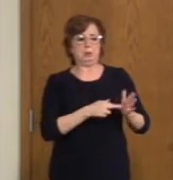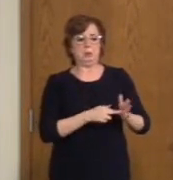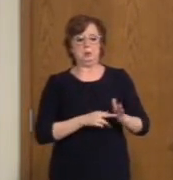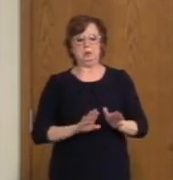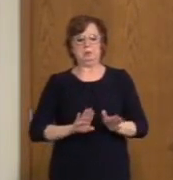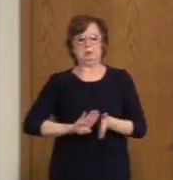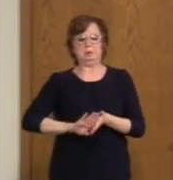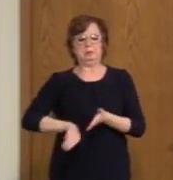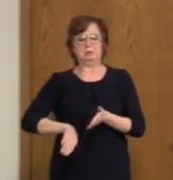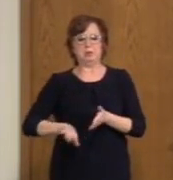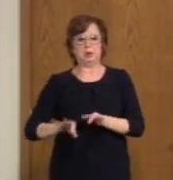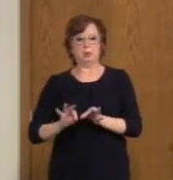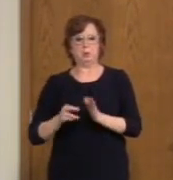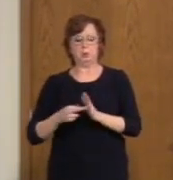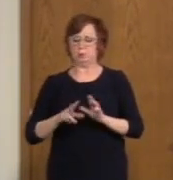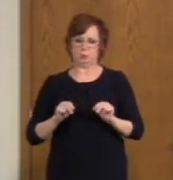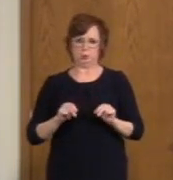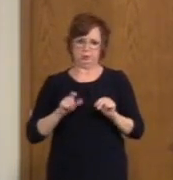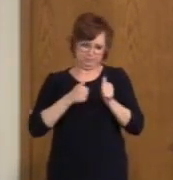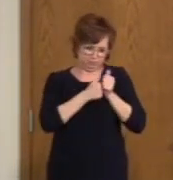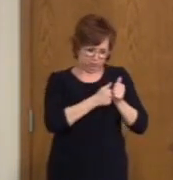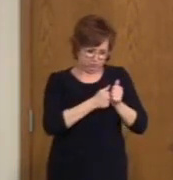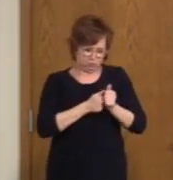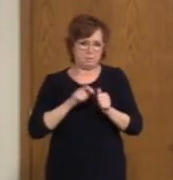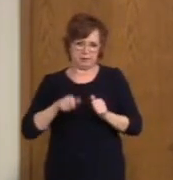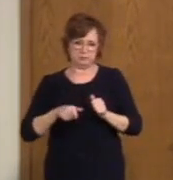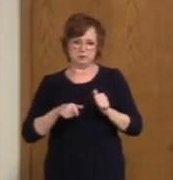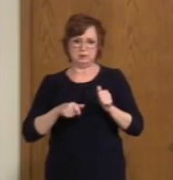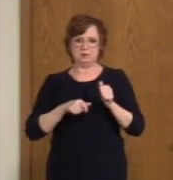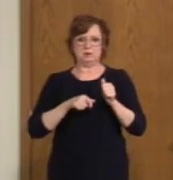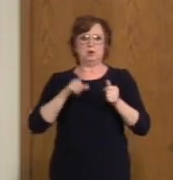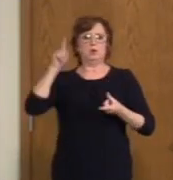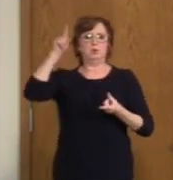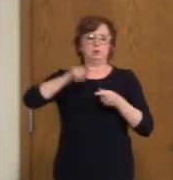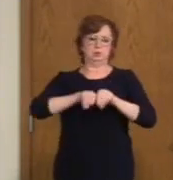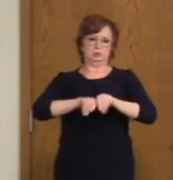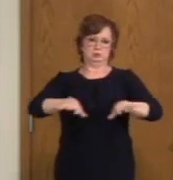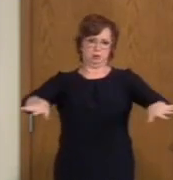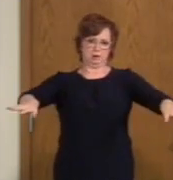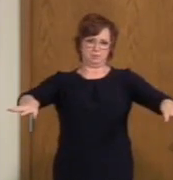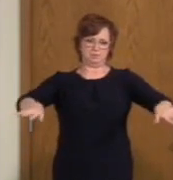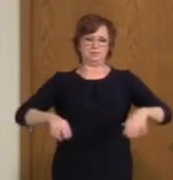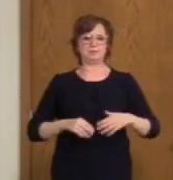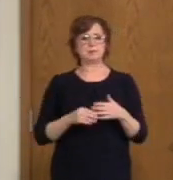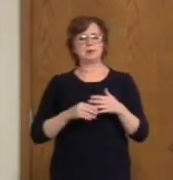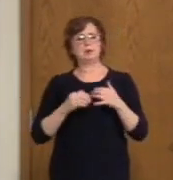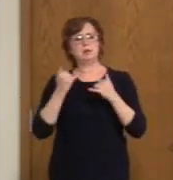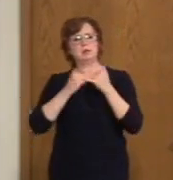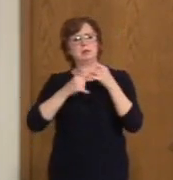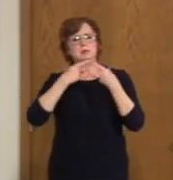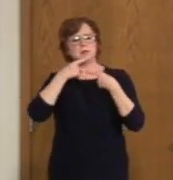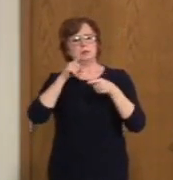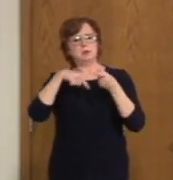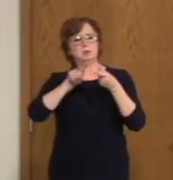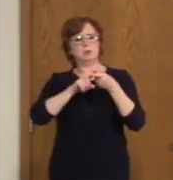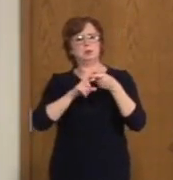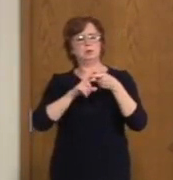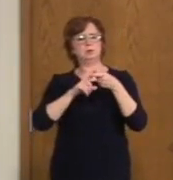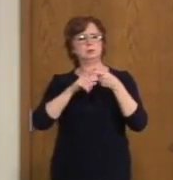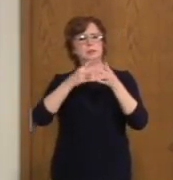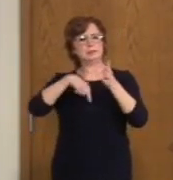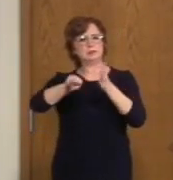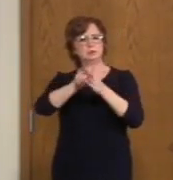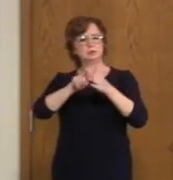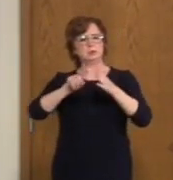spread of COVID-19. Finally, I just want to quickly mention that the spring sitting of the Legislative Assembly will begin next week. I